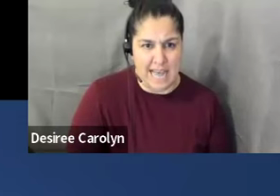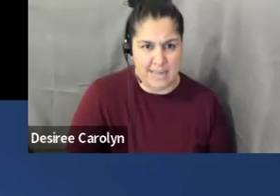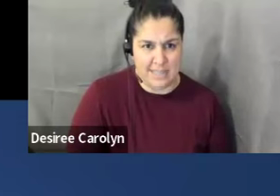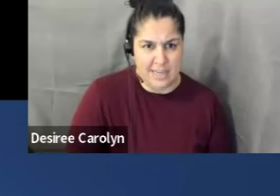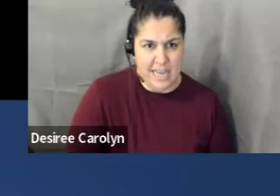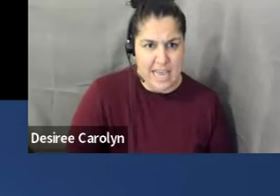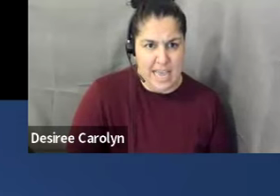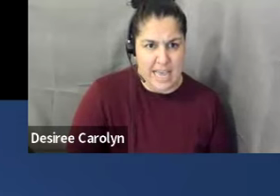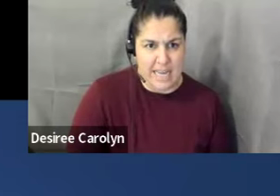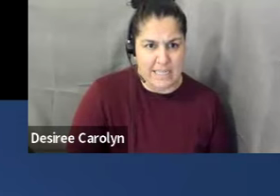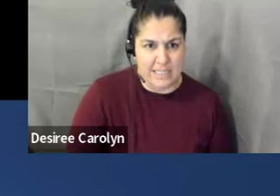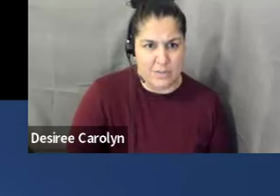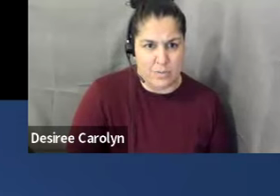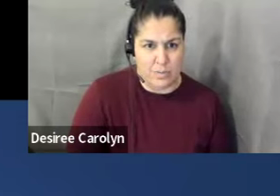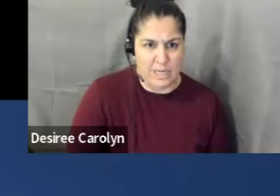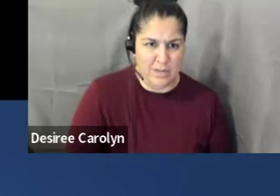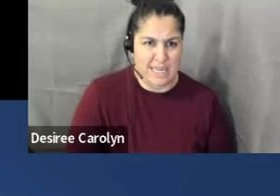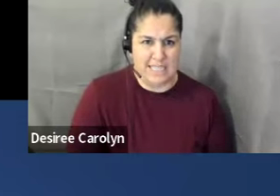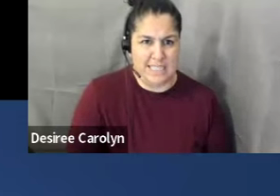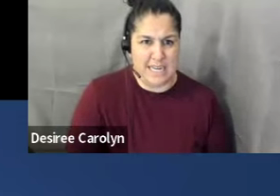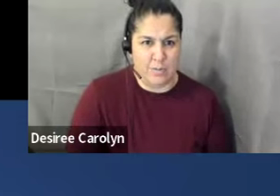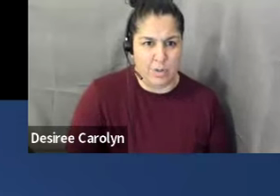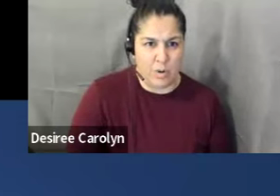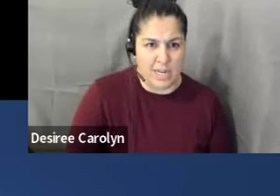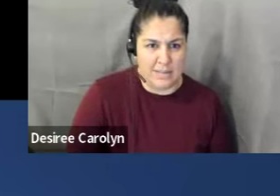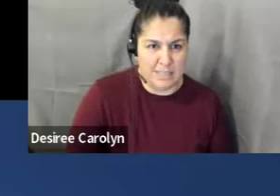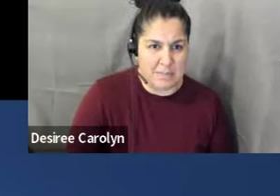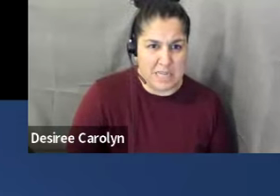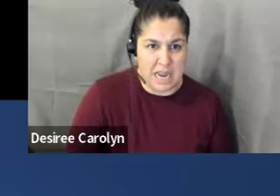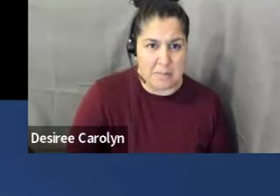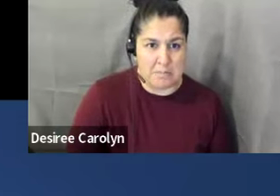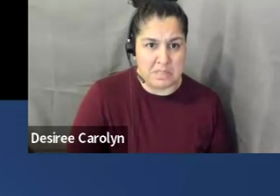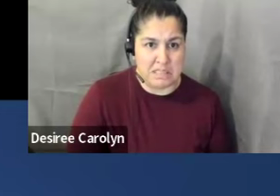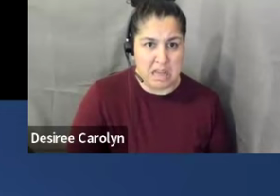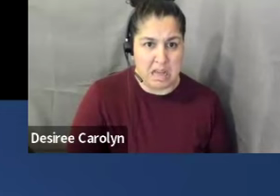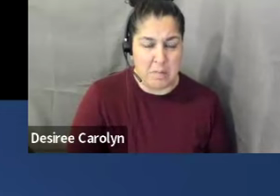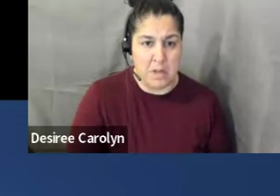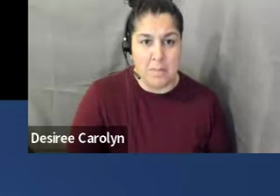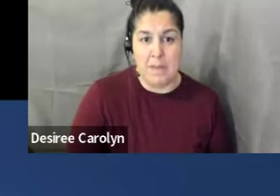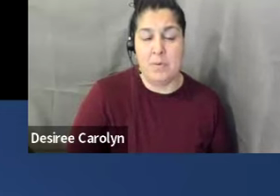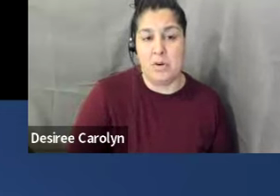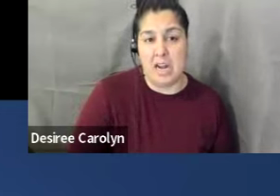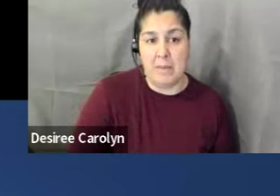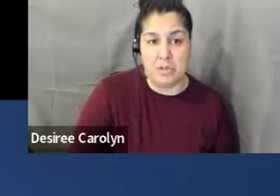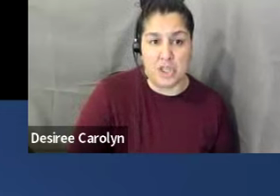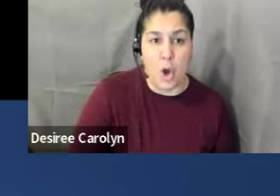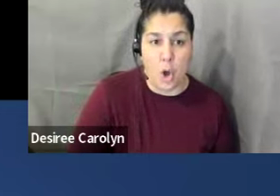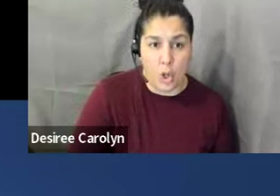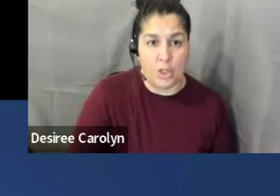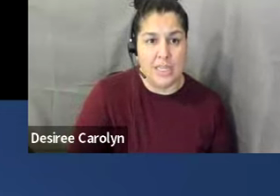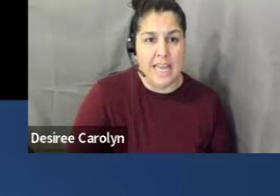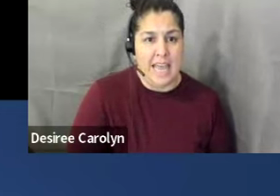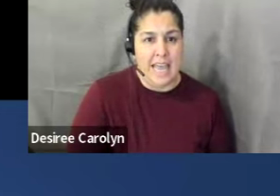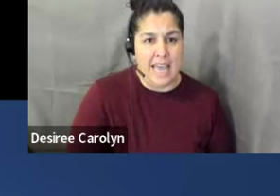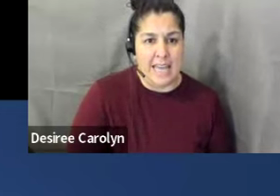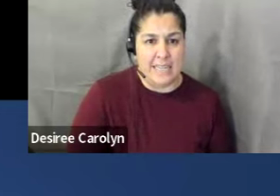involved in that? And we use text to 911 sometimes. Maybe we're not able to